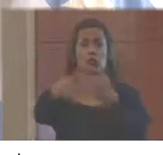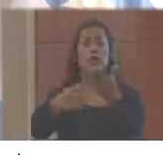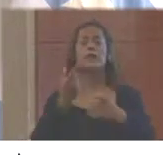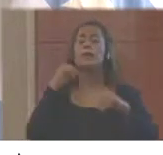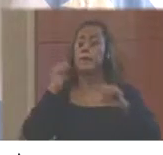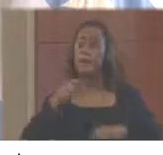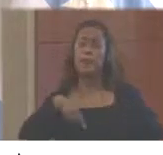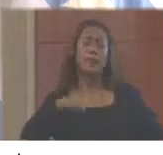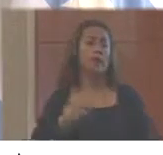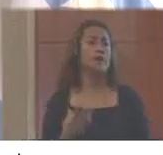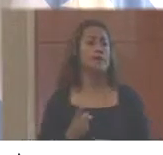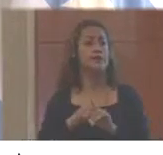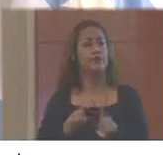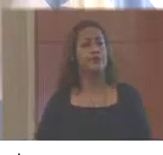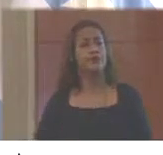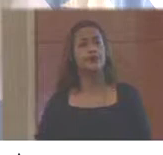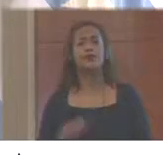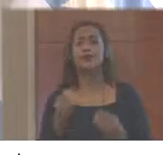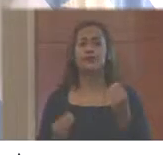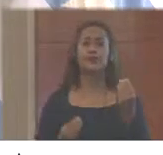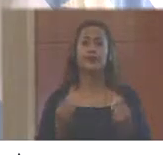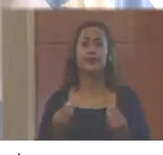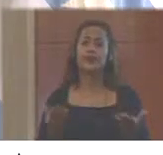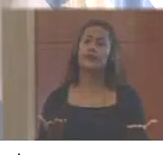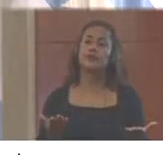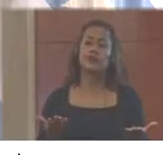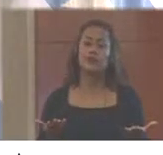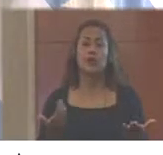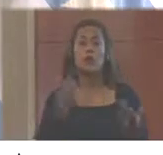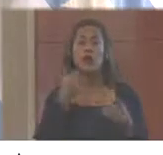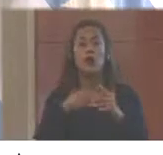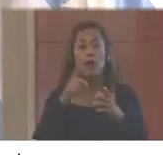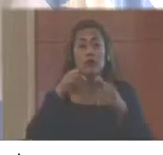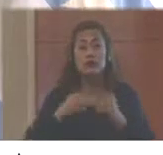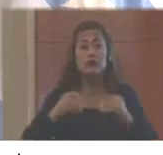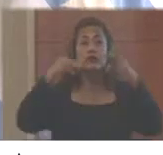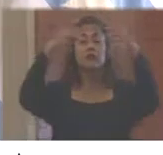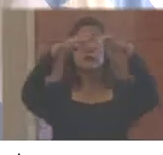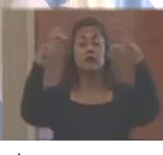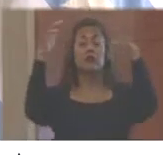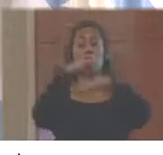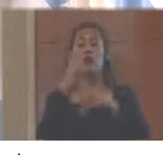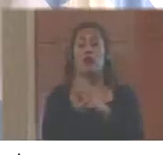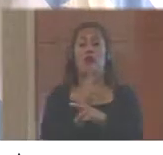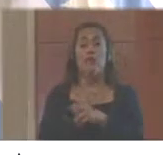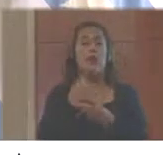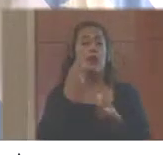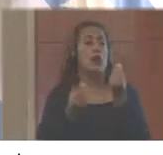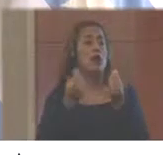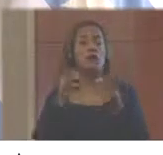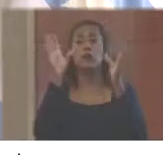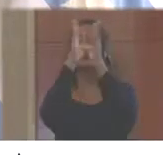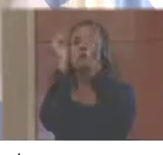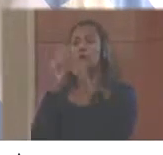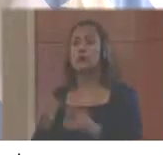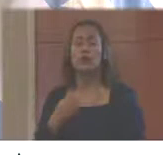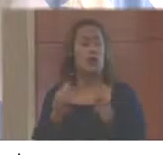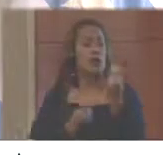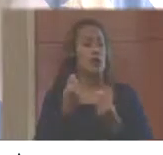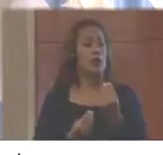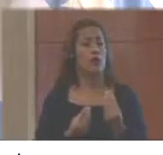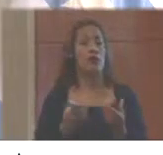on adaptation and mitigation, the burden that rests on major polluters